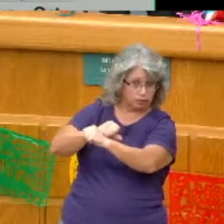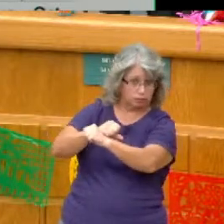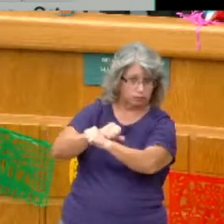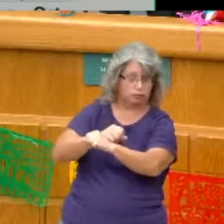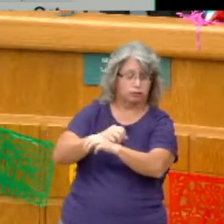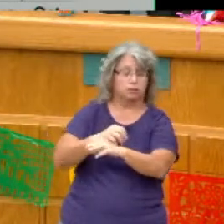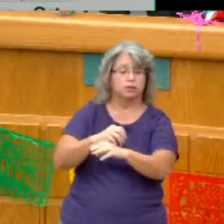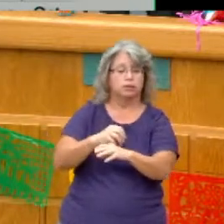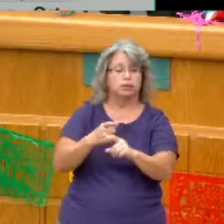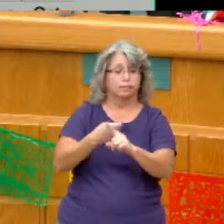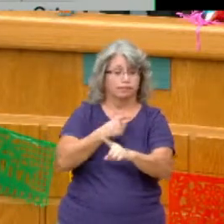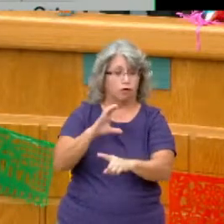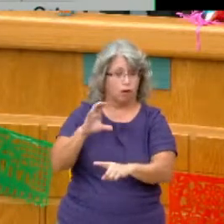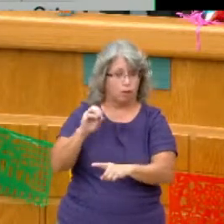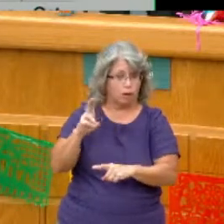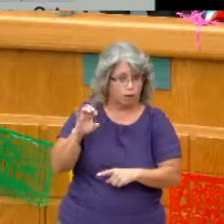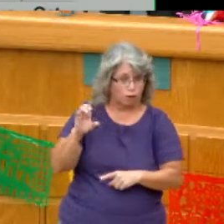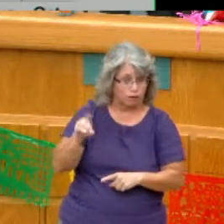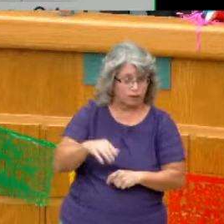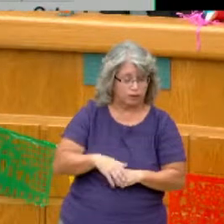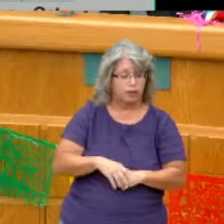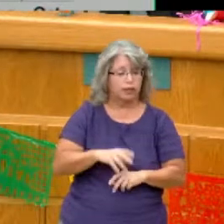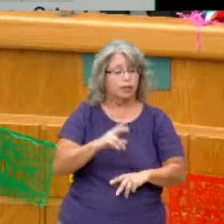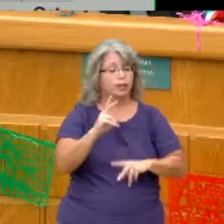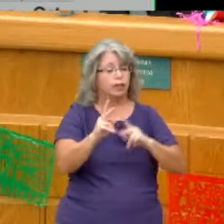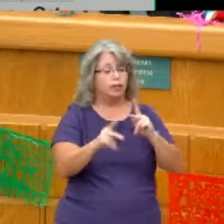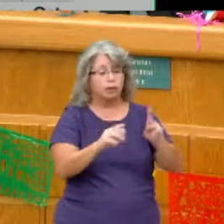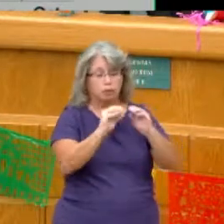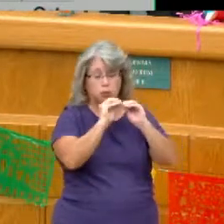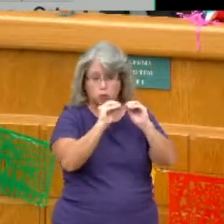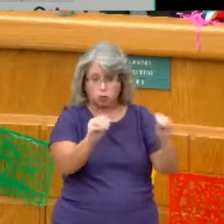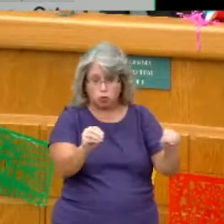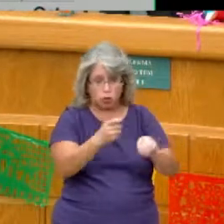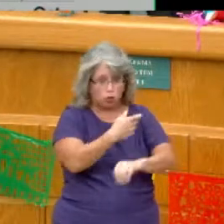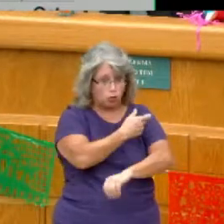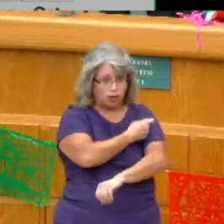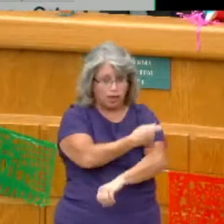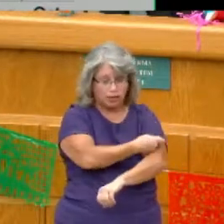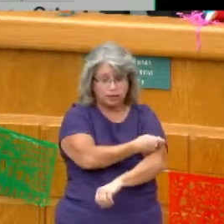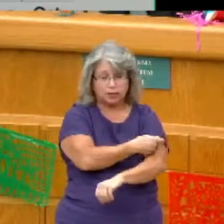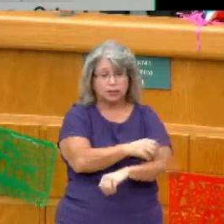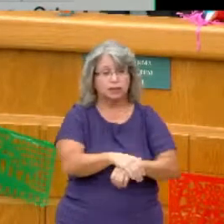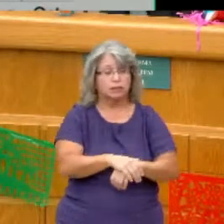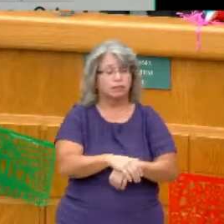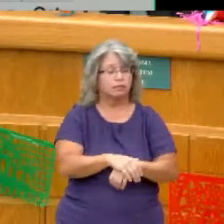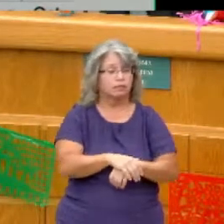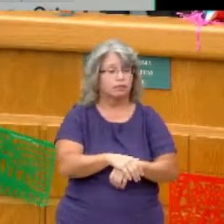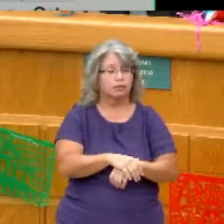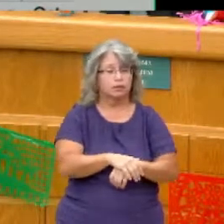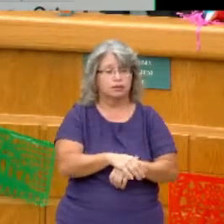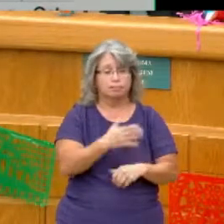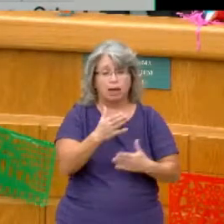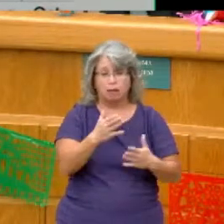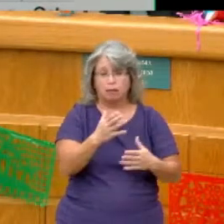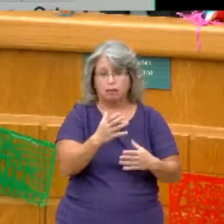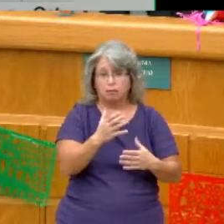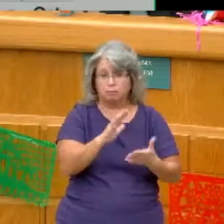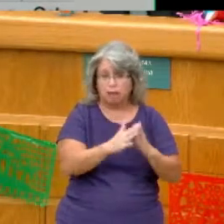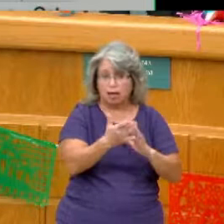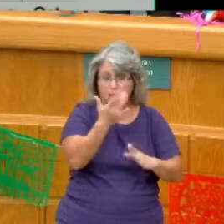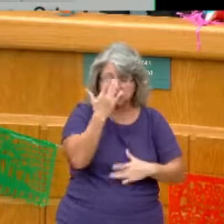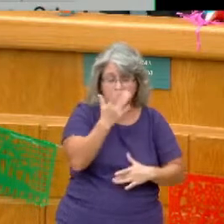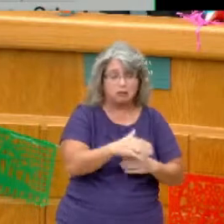have not been vaccinated and people that have only recovered or never been infected have a much higher probability of